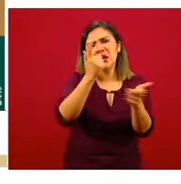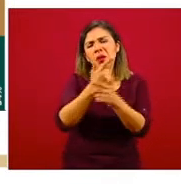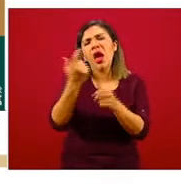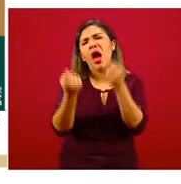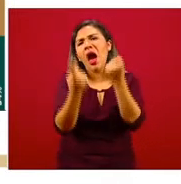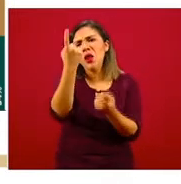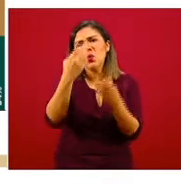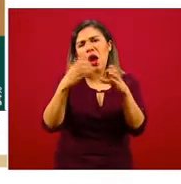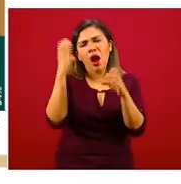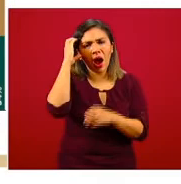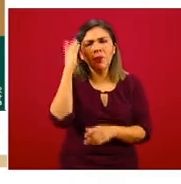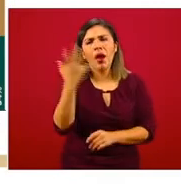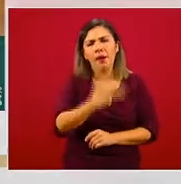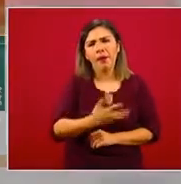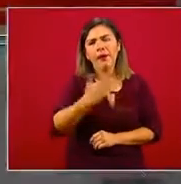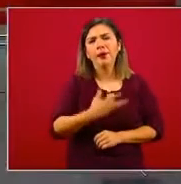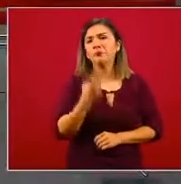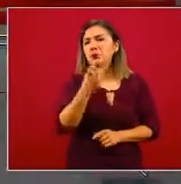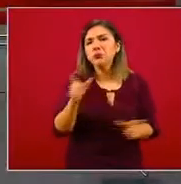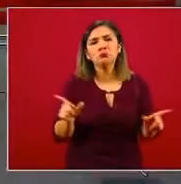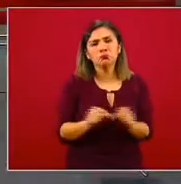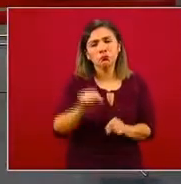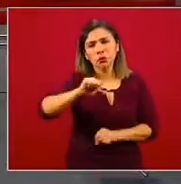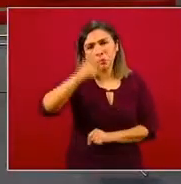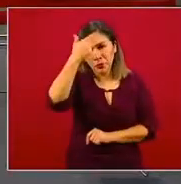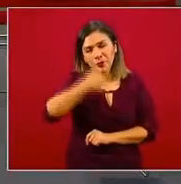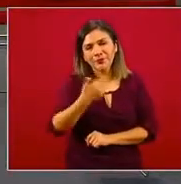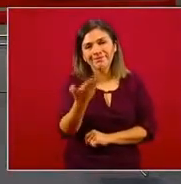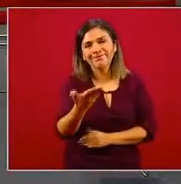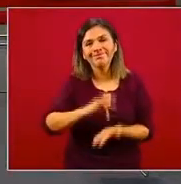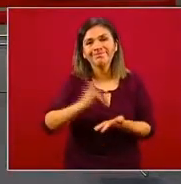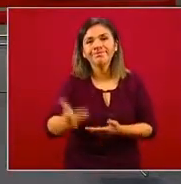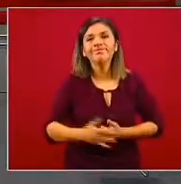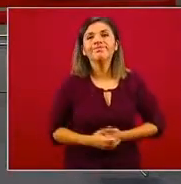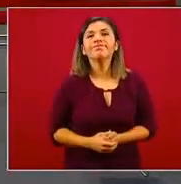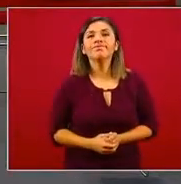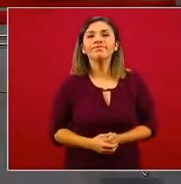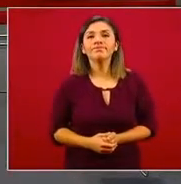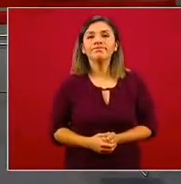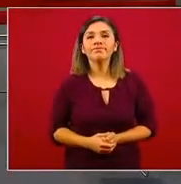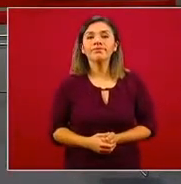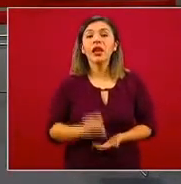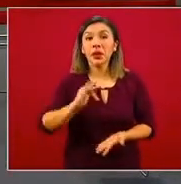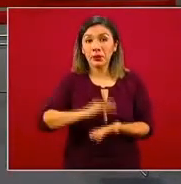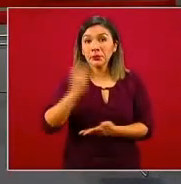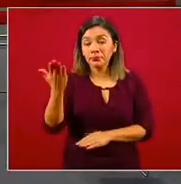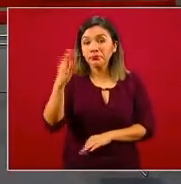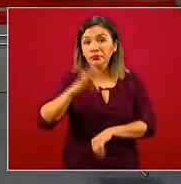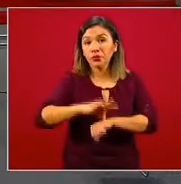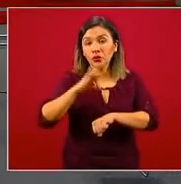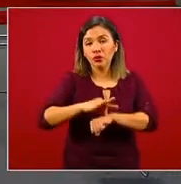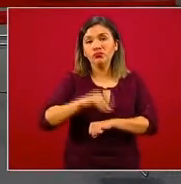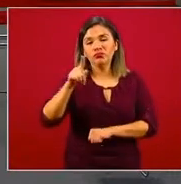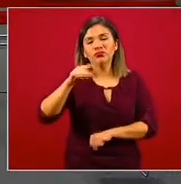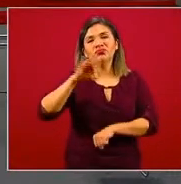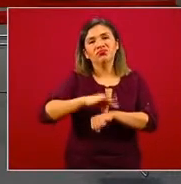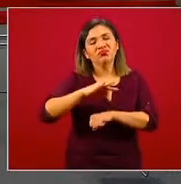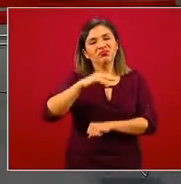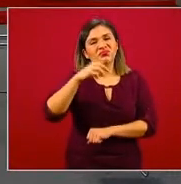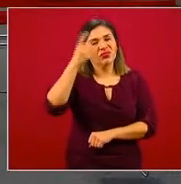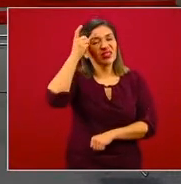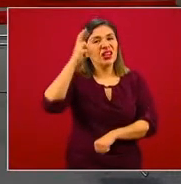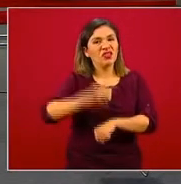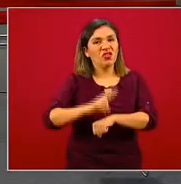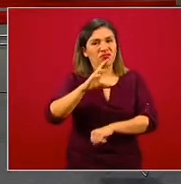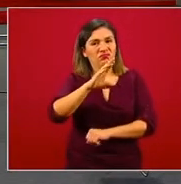percentages still give room for bed availability. This is the daily report for today. Thank you very